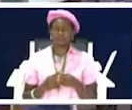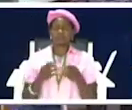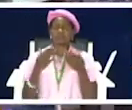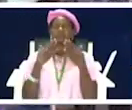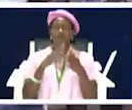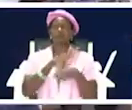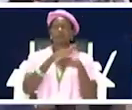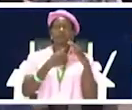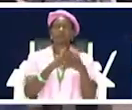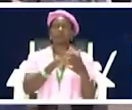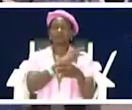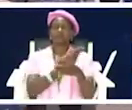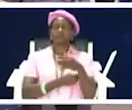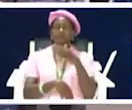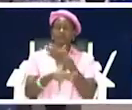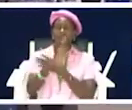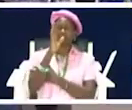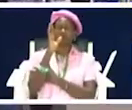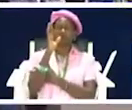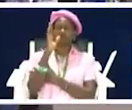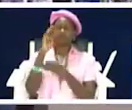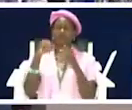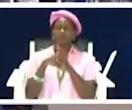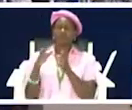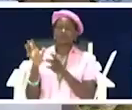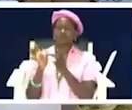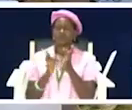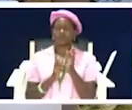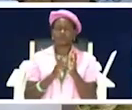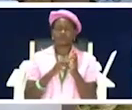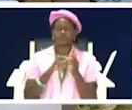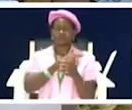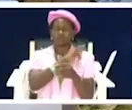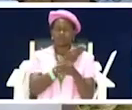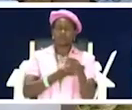Thank you, Almighty God. In